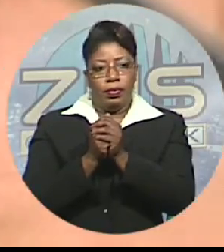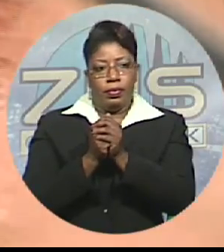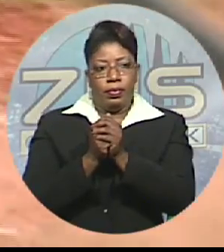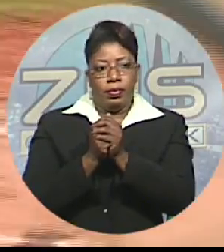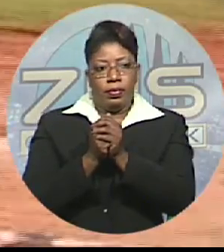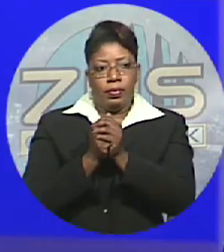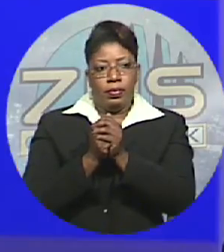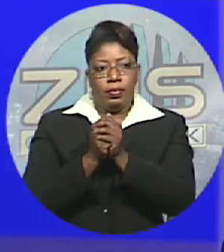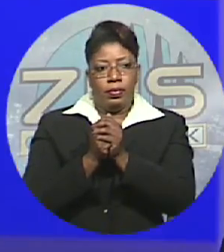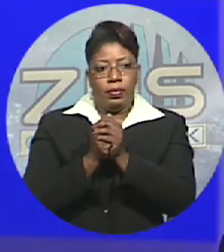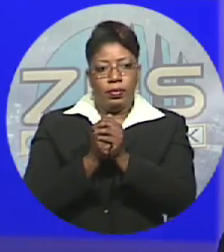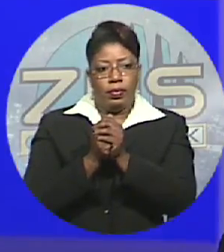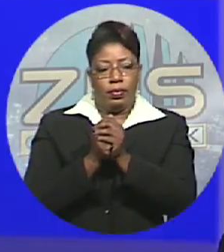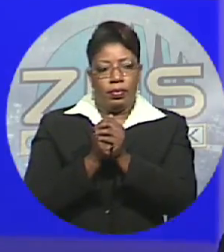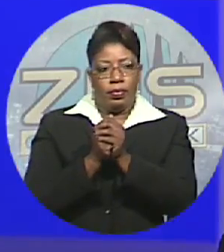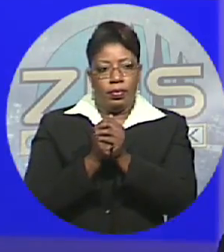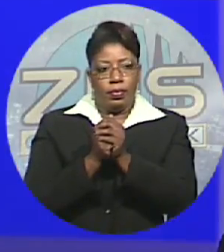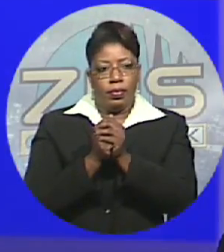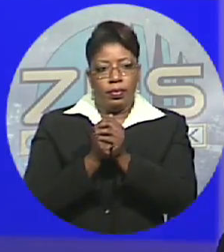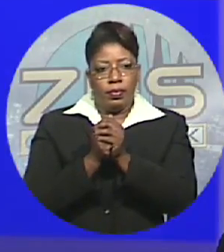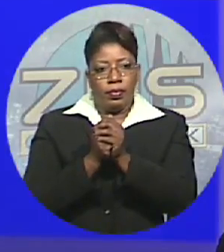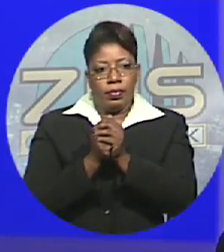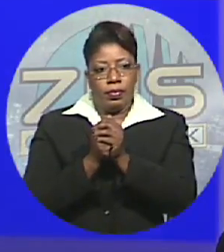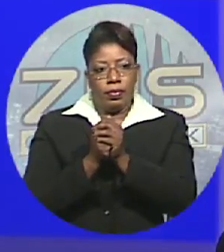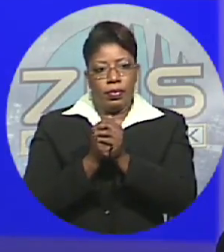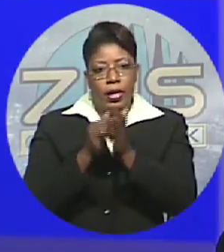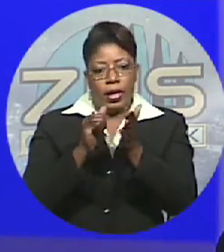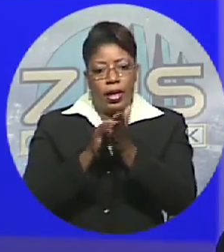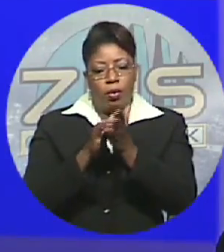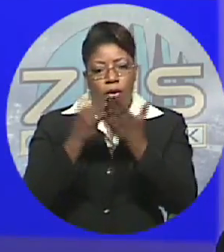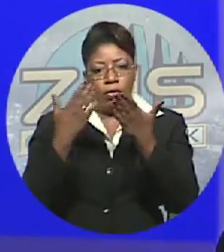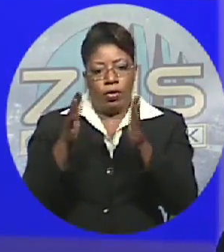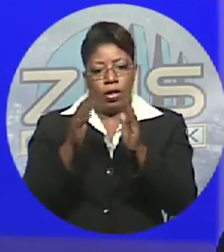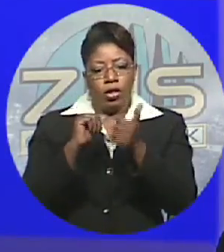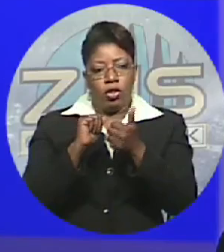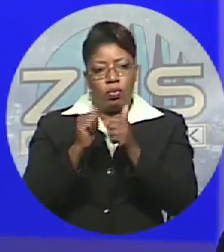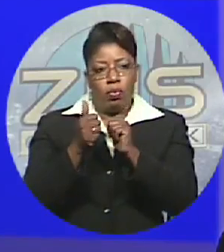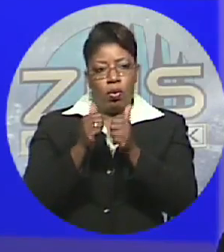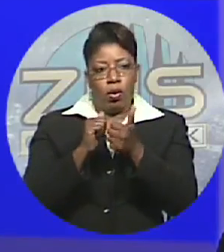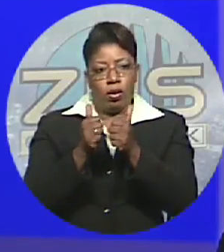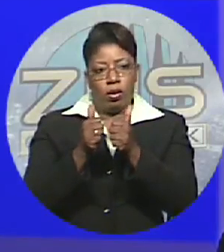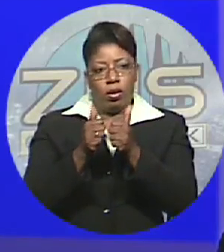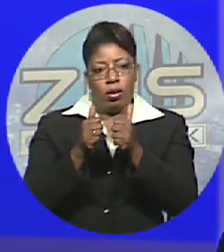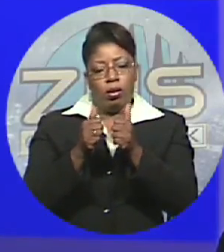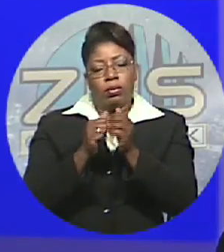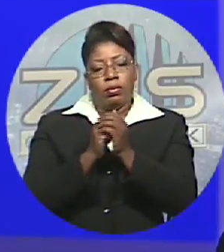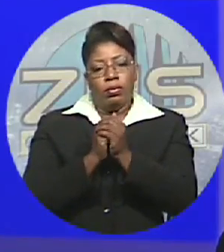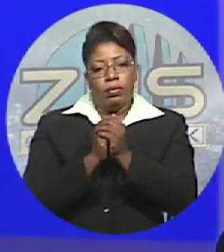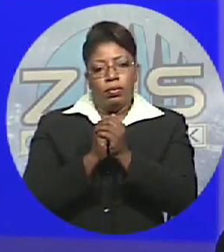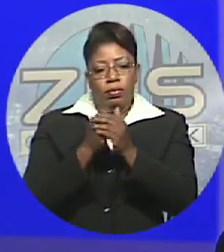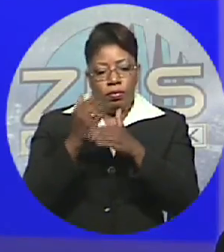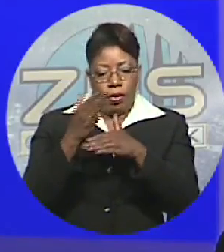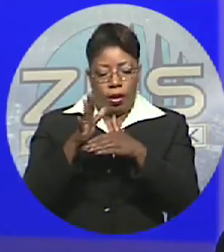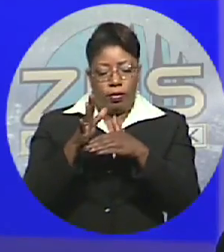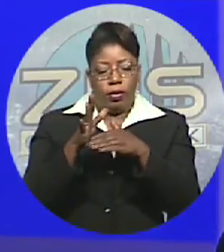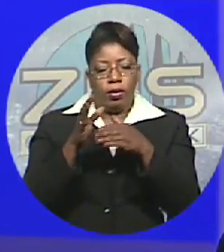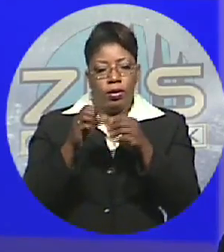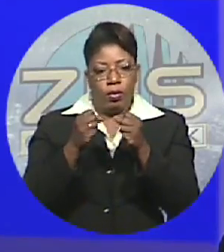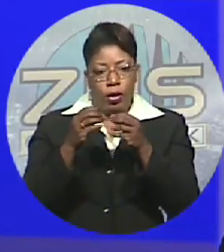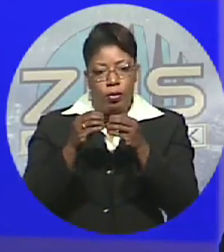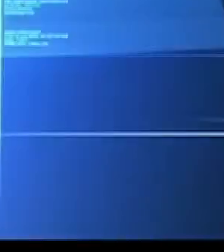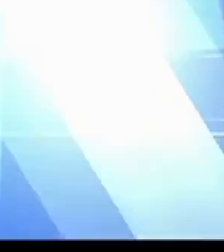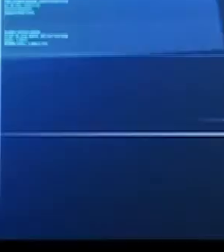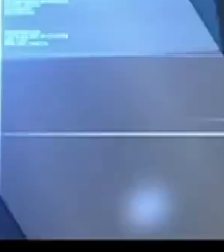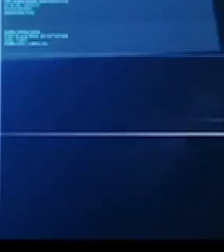Fisher. Thanks a lot, Charles. And that will do it for sports. Stay tuned. The Bahamas Tonight comes back after the